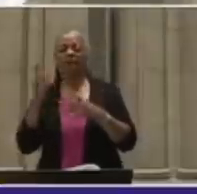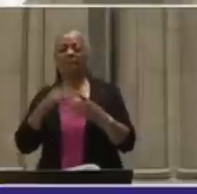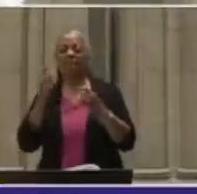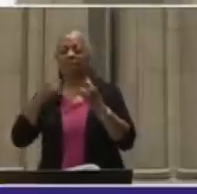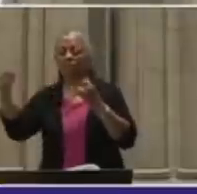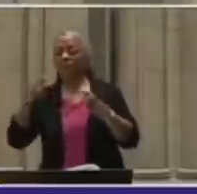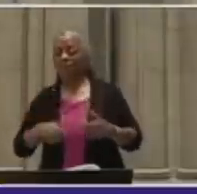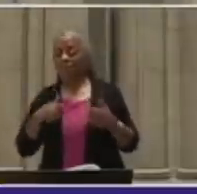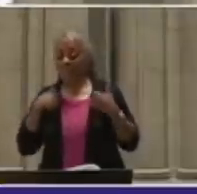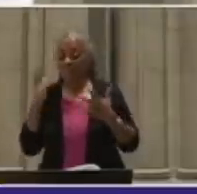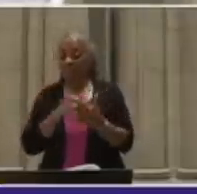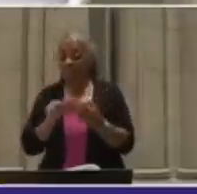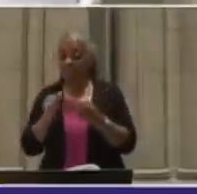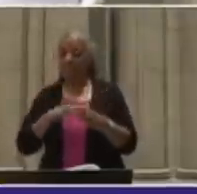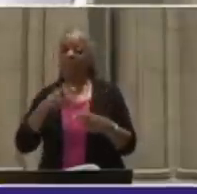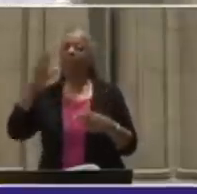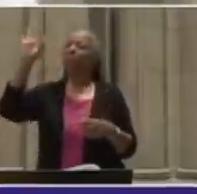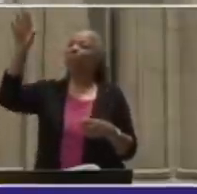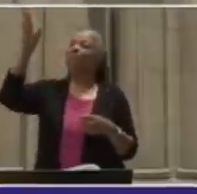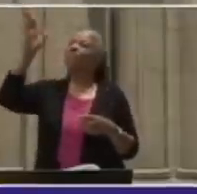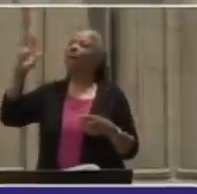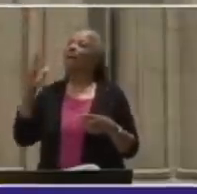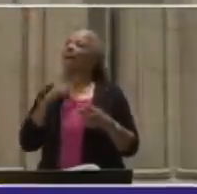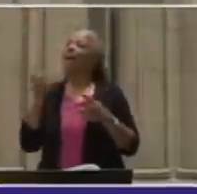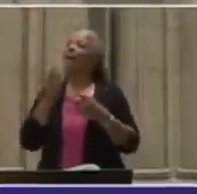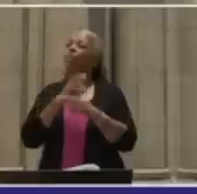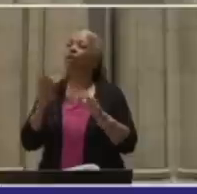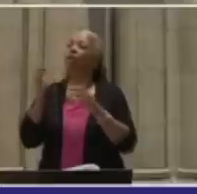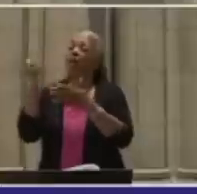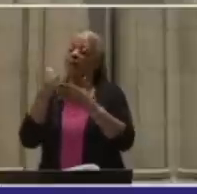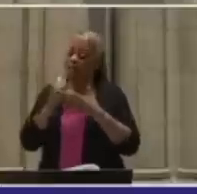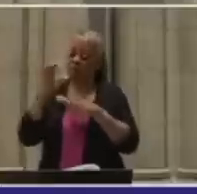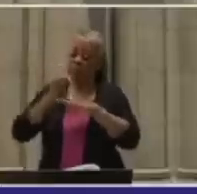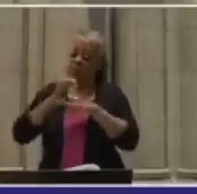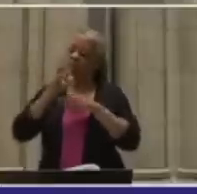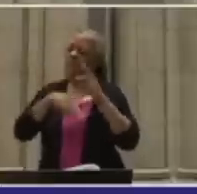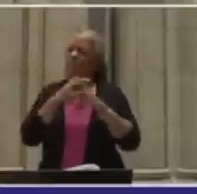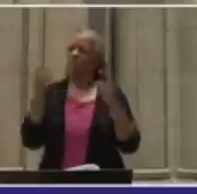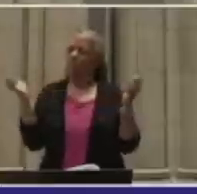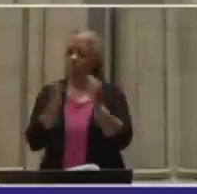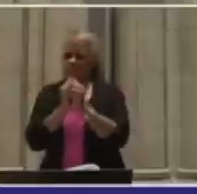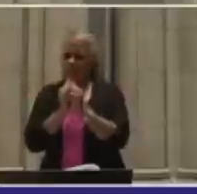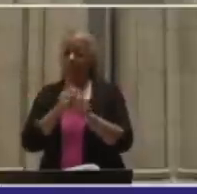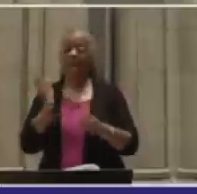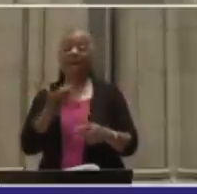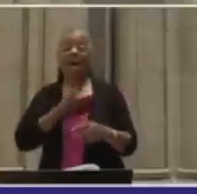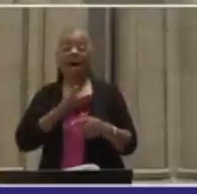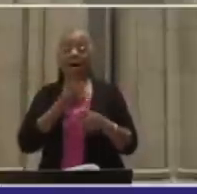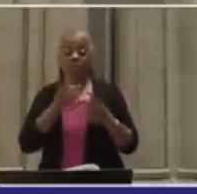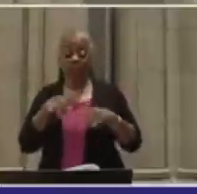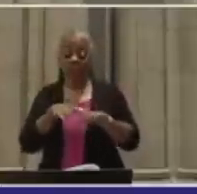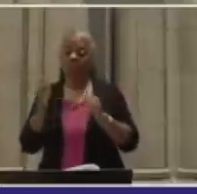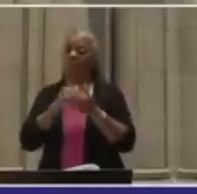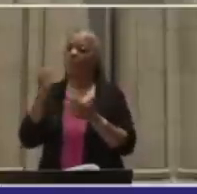of life is run. O great weaver of our fabric, bind the church and world in one. Dye our texture with your radiance.